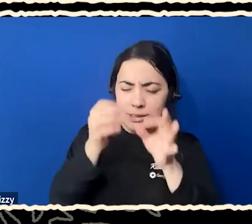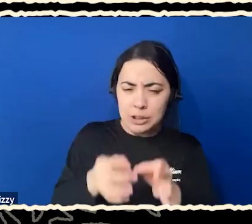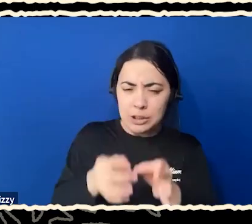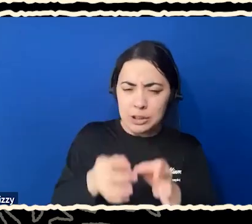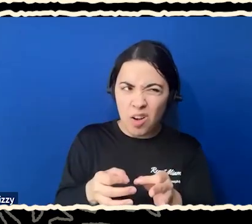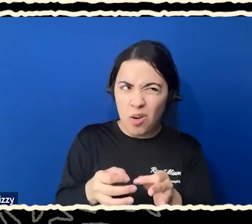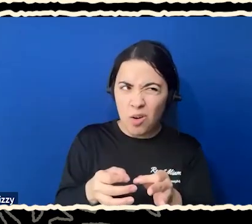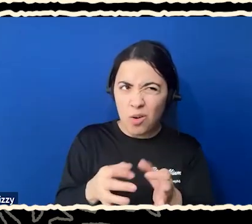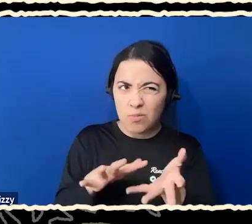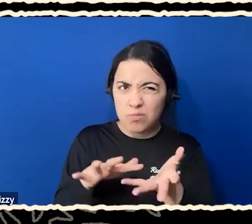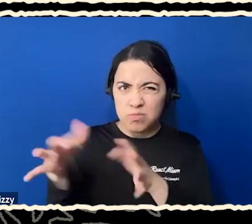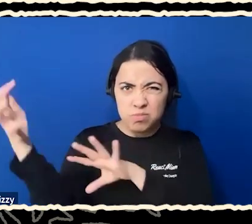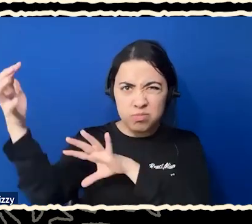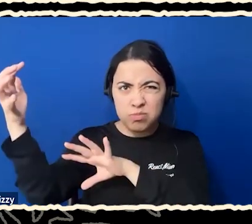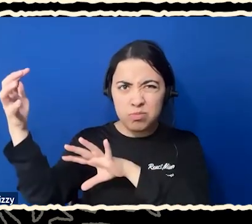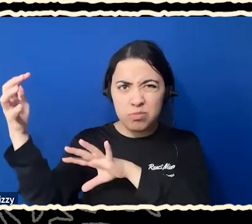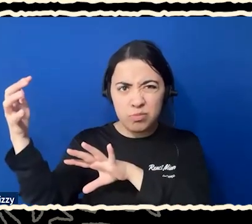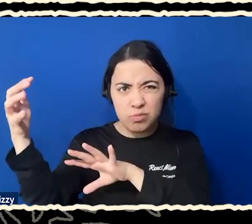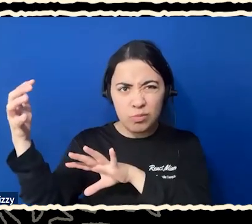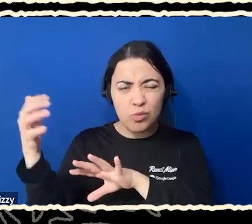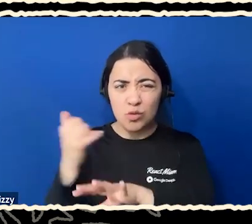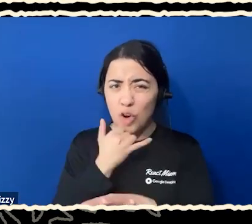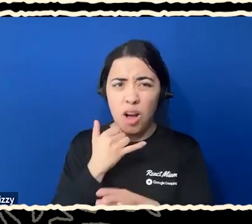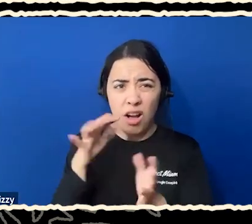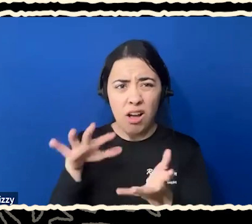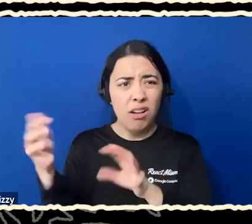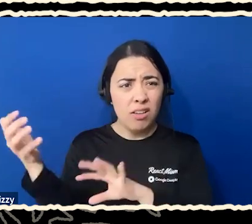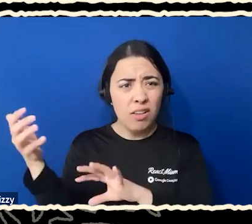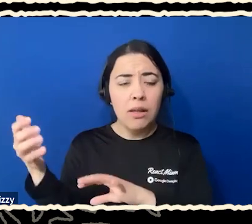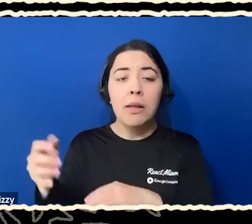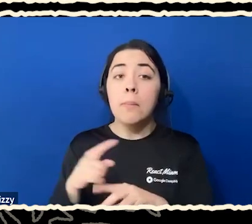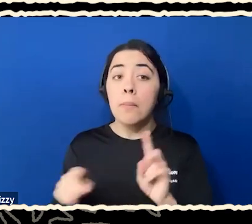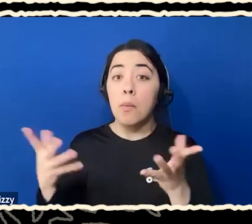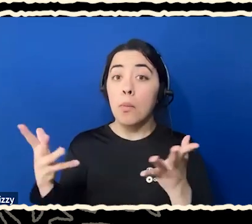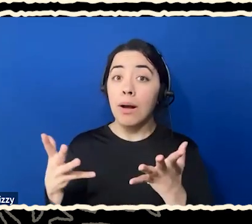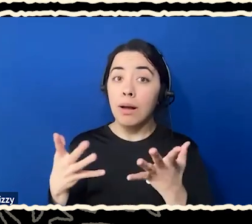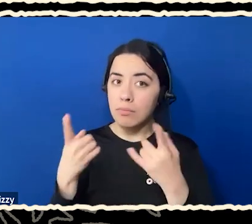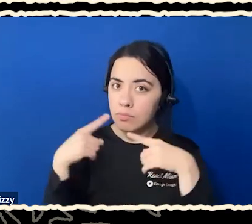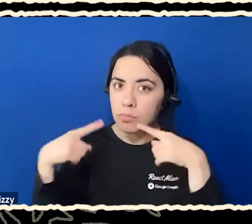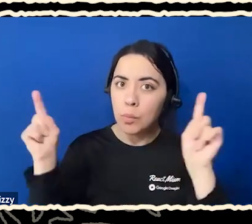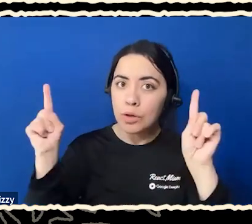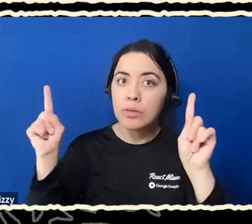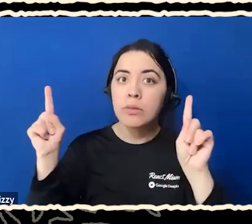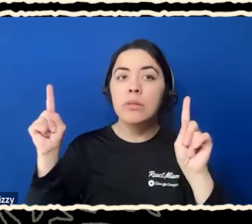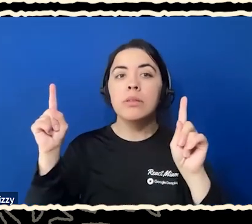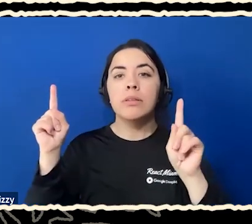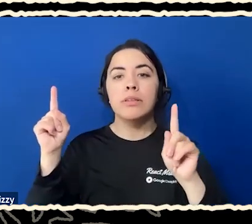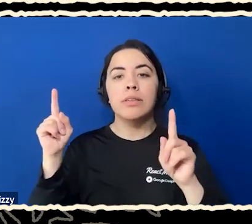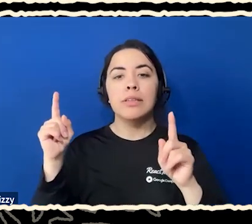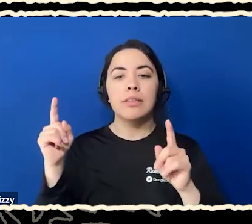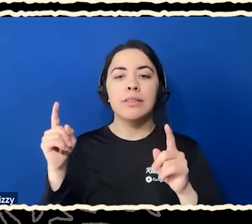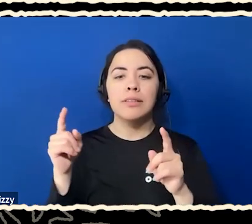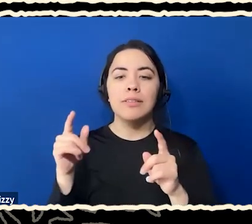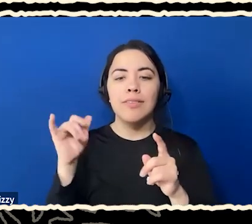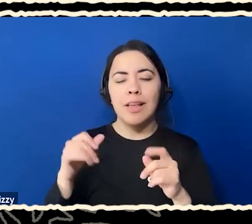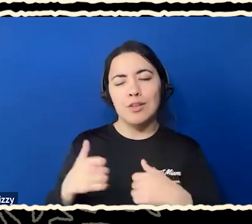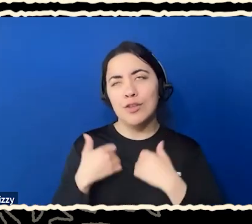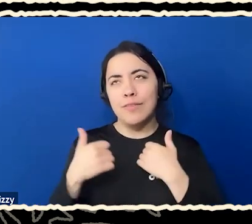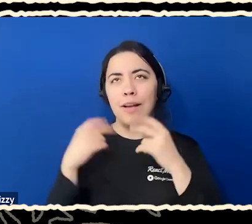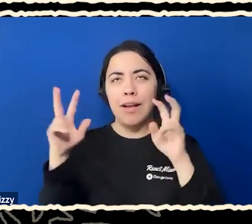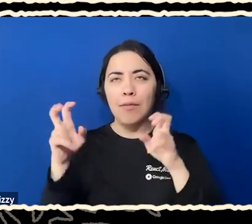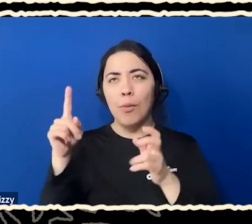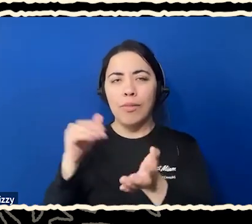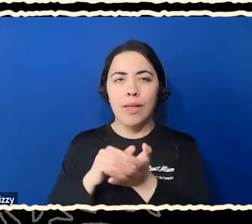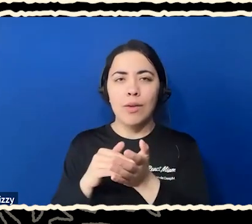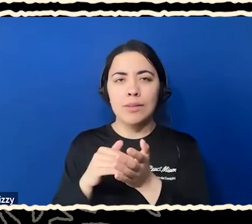wrong. Instead, the thing that works is what survives 1,000 paper cuts. So you got